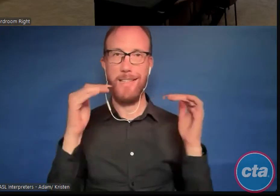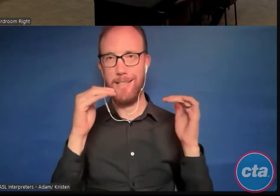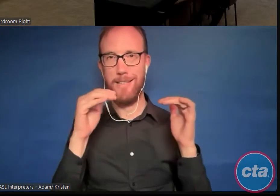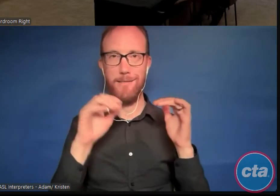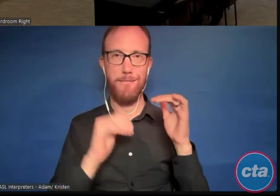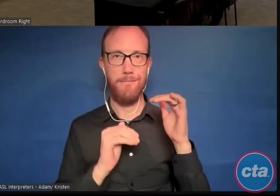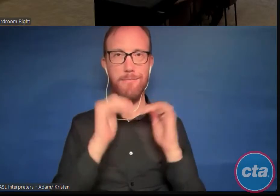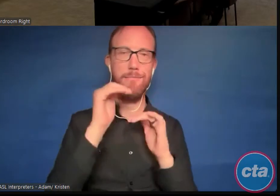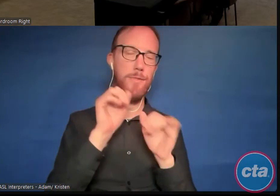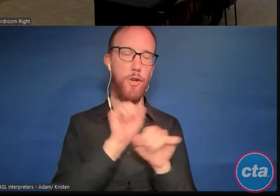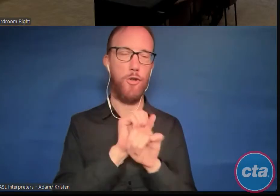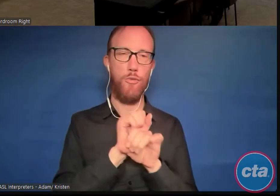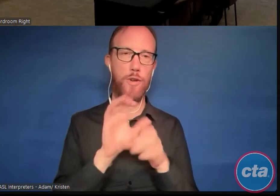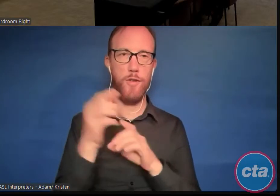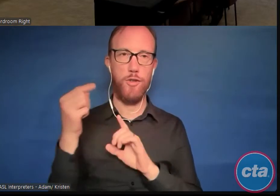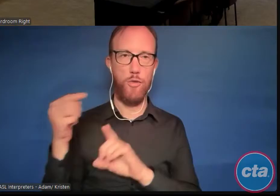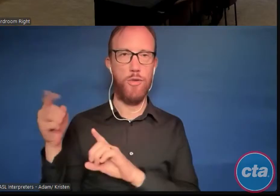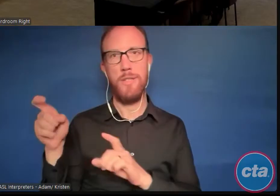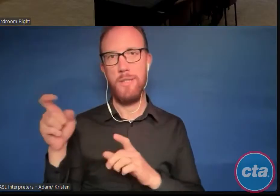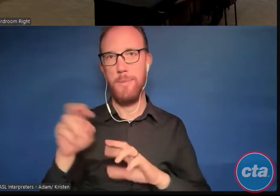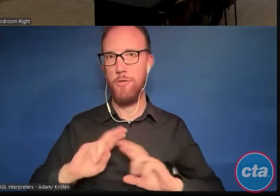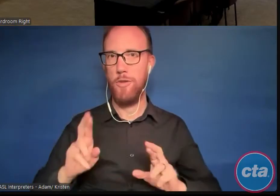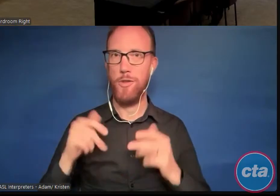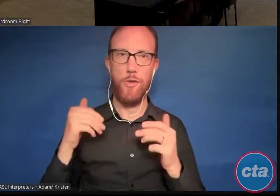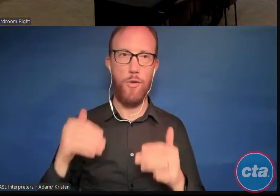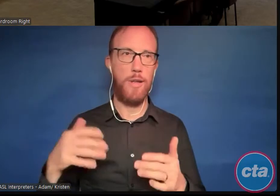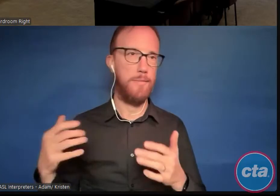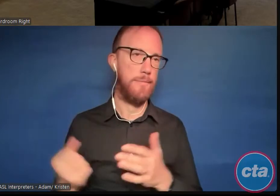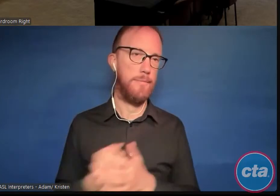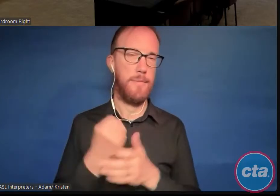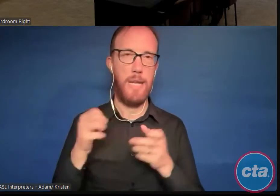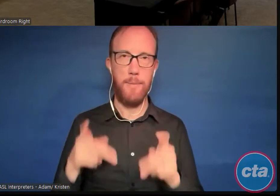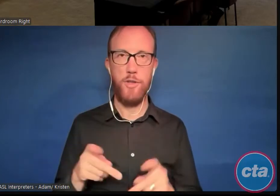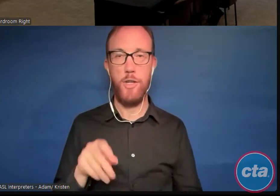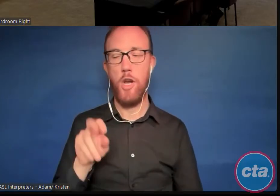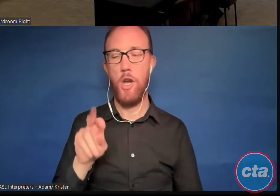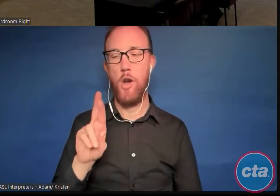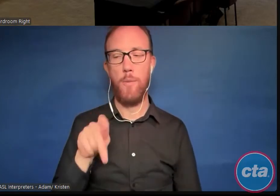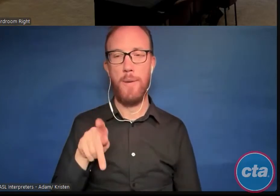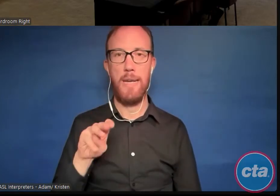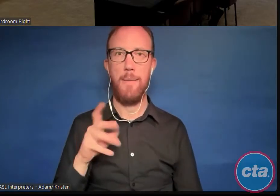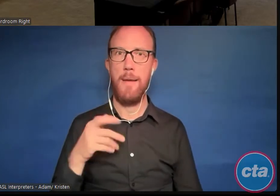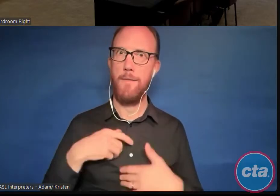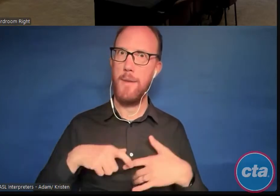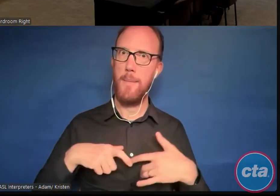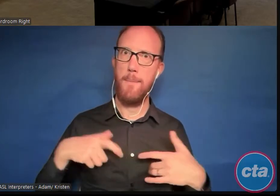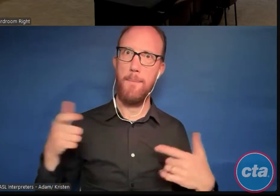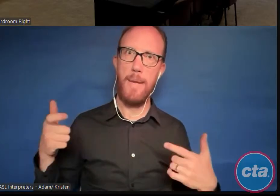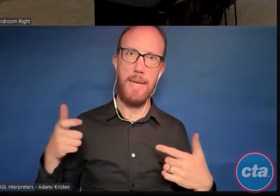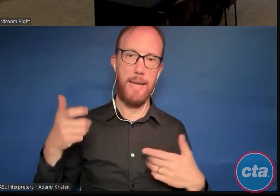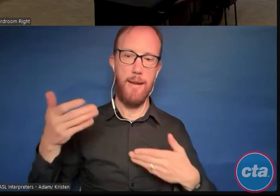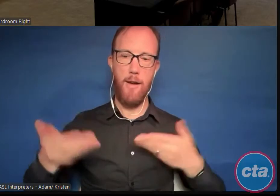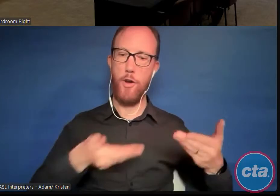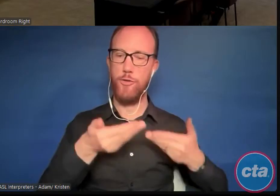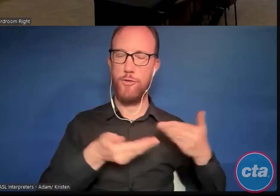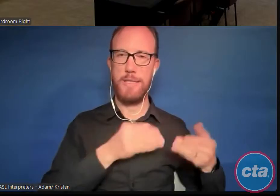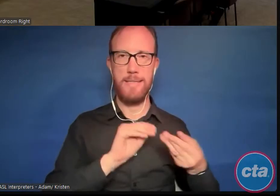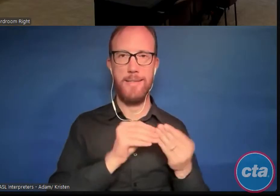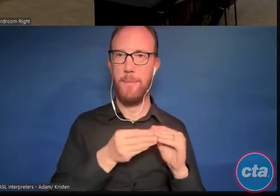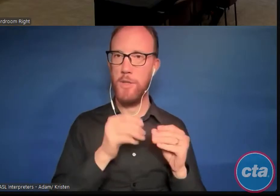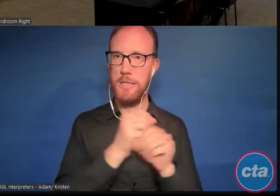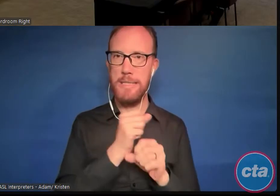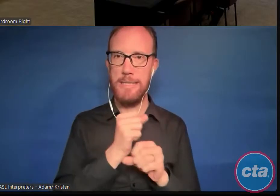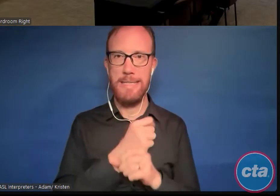those opportunities. And so RPM had these massive hiring numbers, and I'm sorry,